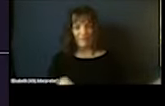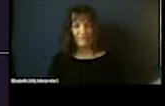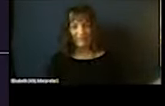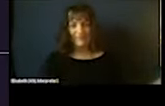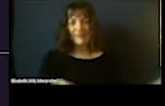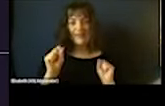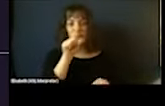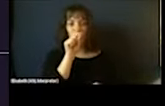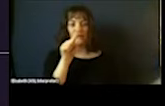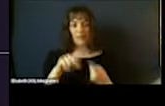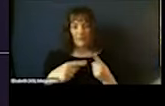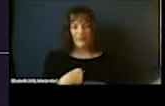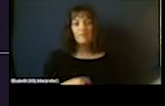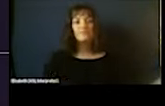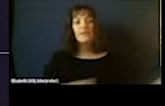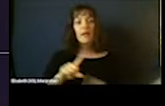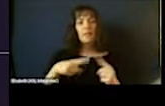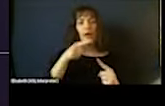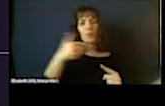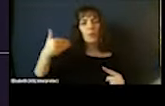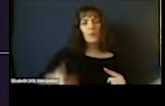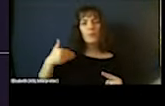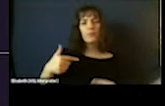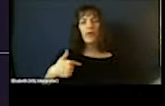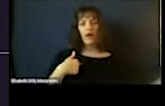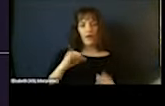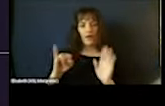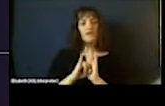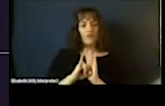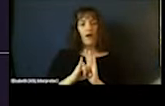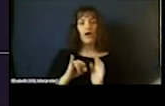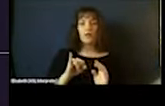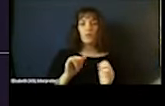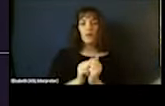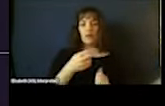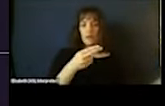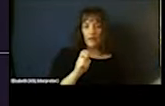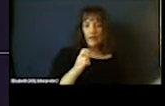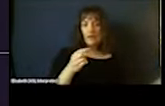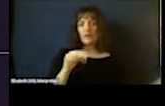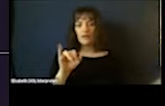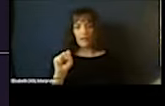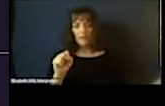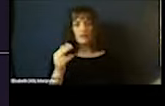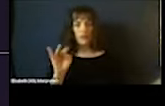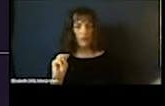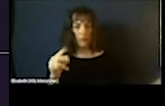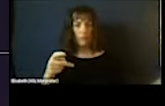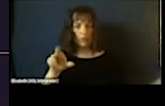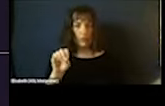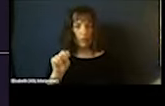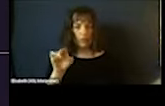So about me. So I identify as he, his, him. I have curly